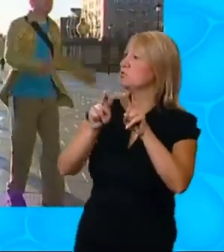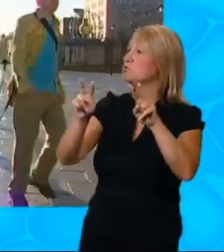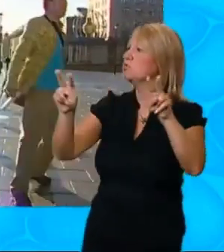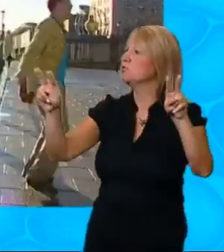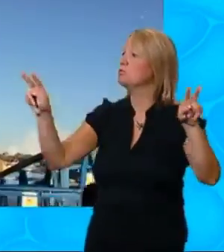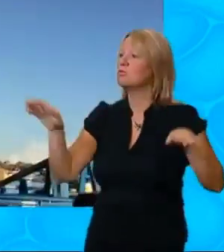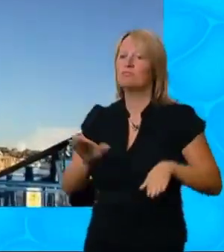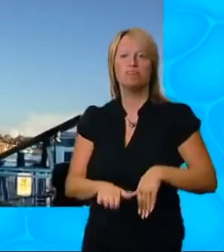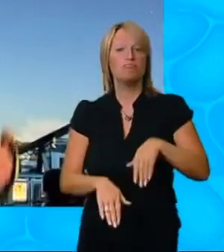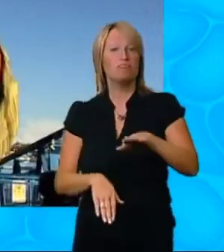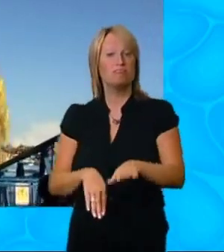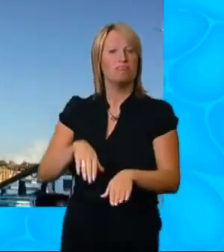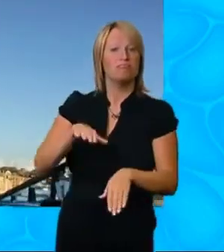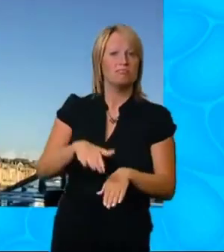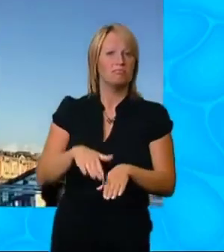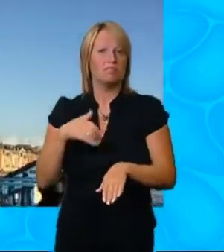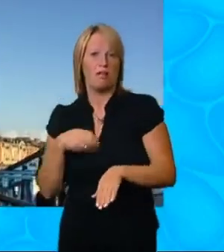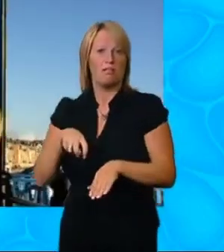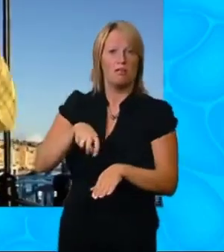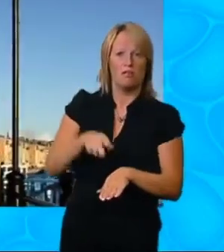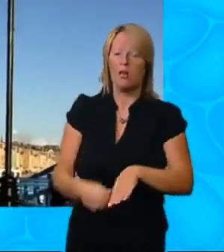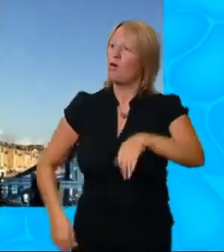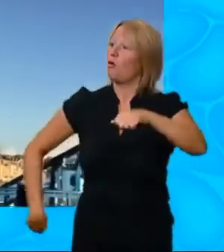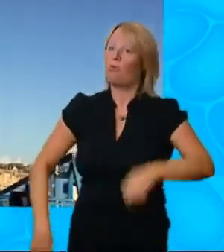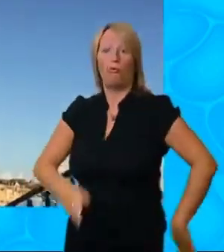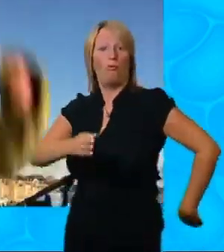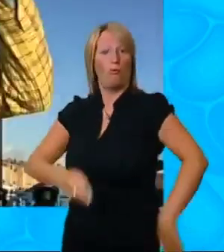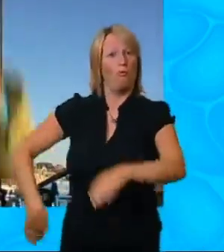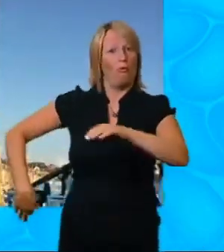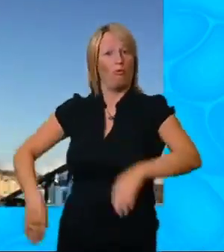views. I'm stepping along and I'm swinging me